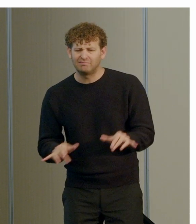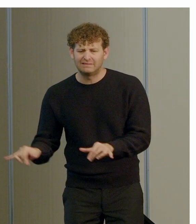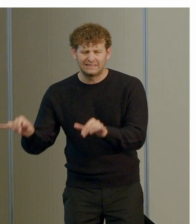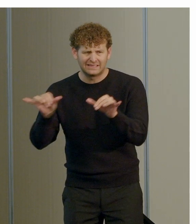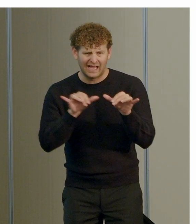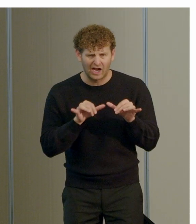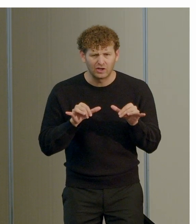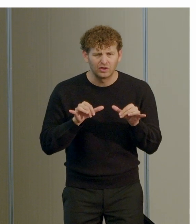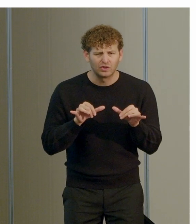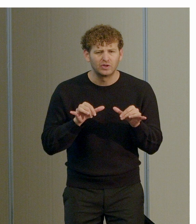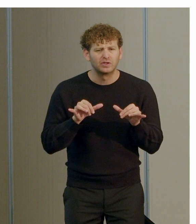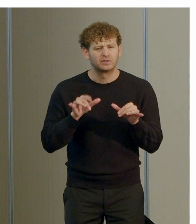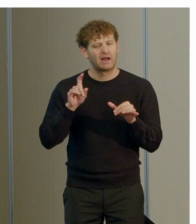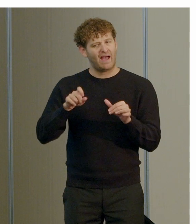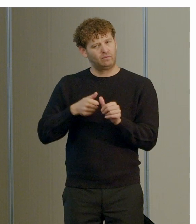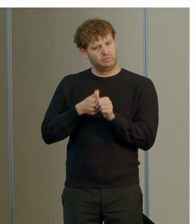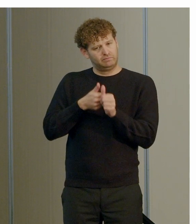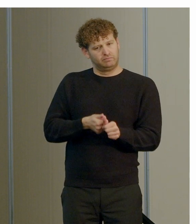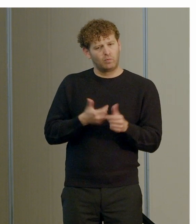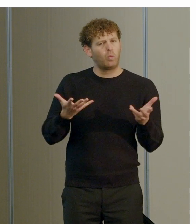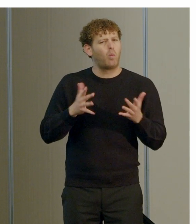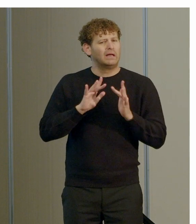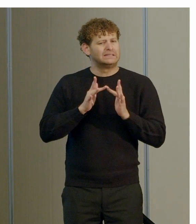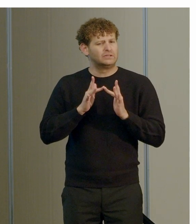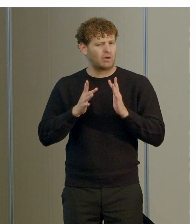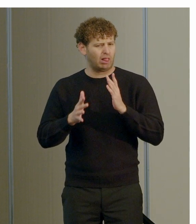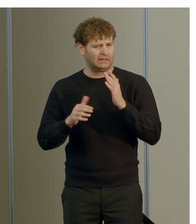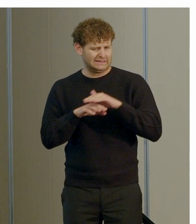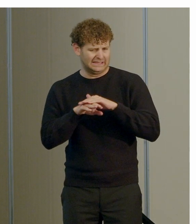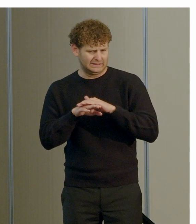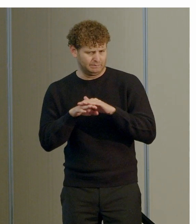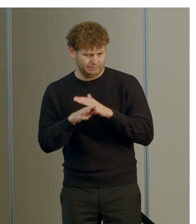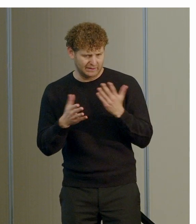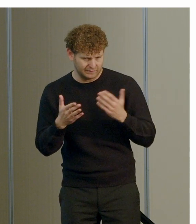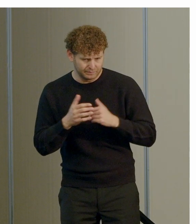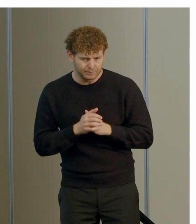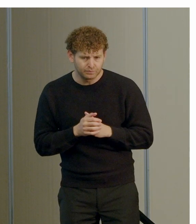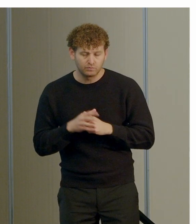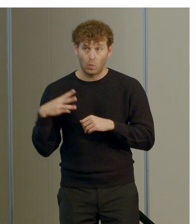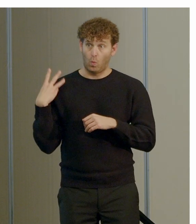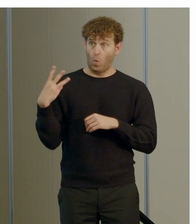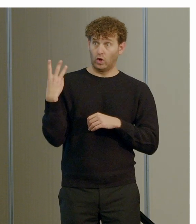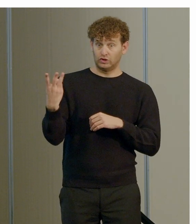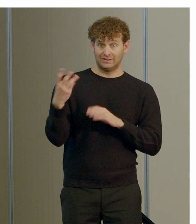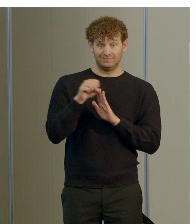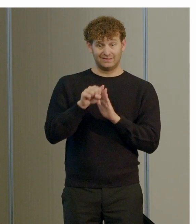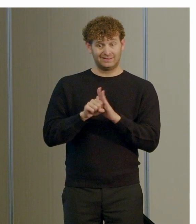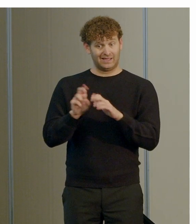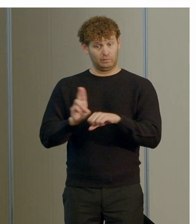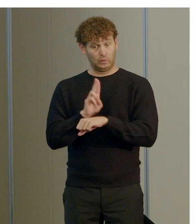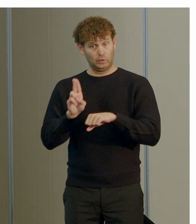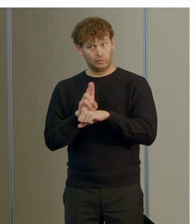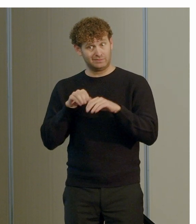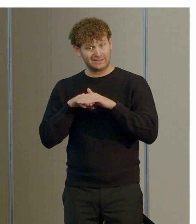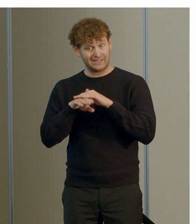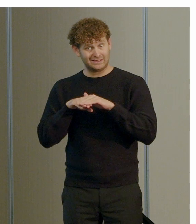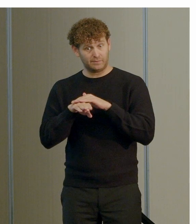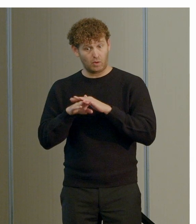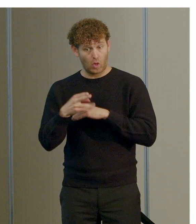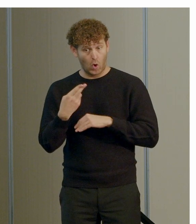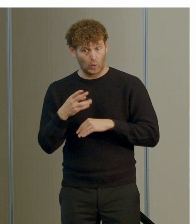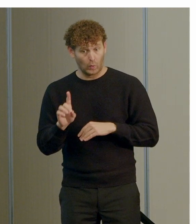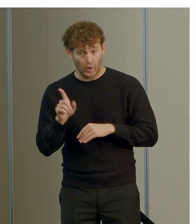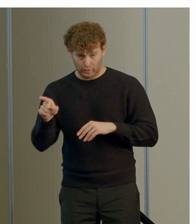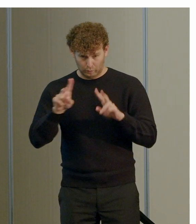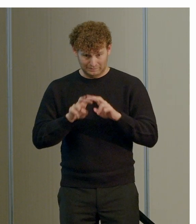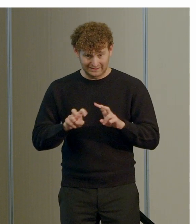Does Washington State use accessible hardware? Do you assess that? Do you have reports for the hardware that you have? I mean, it's just a simple thing, but